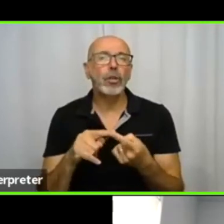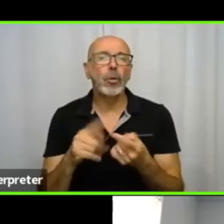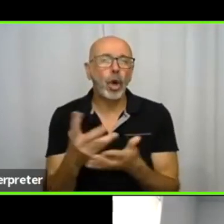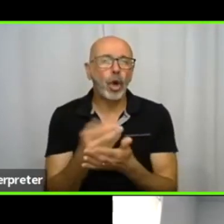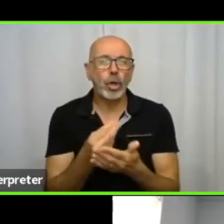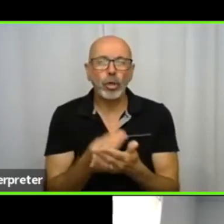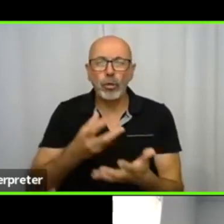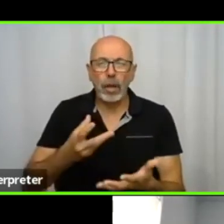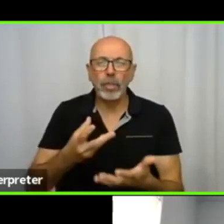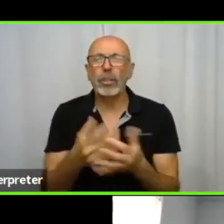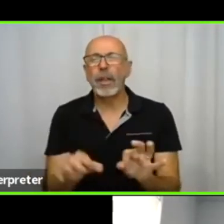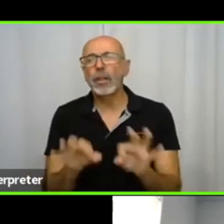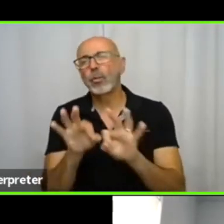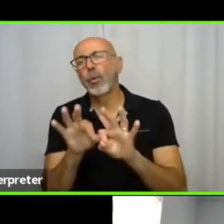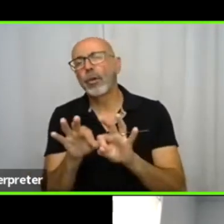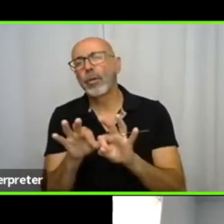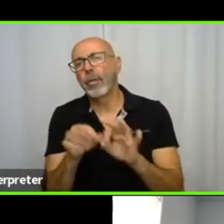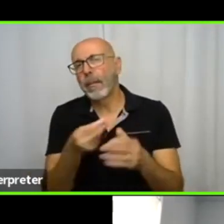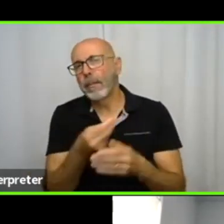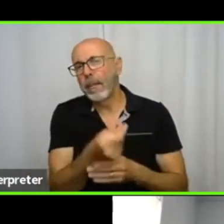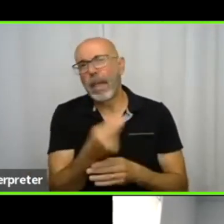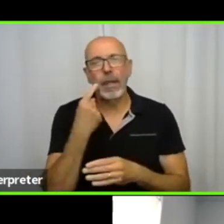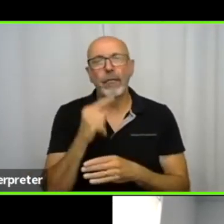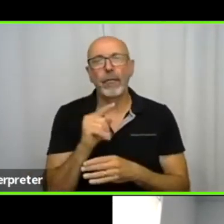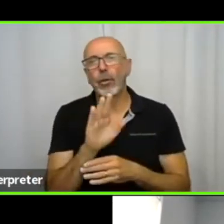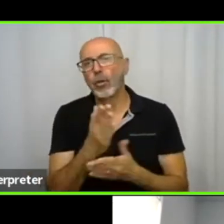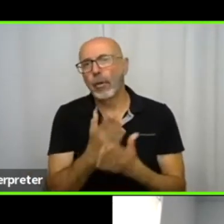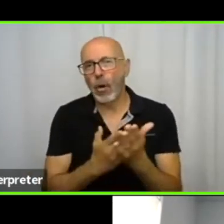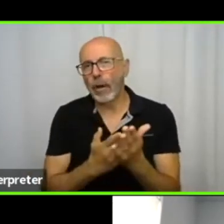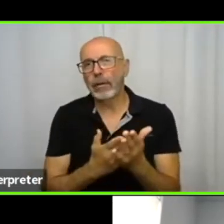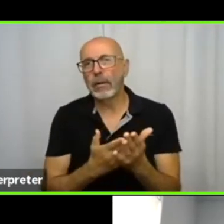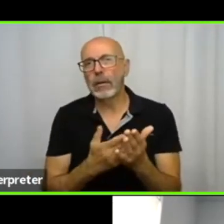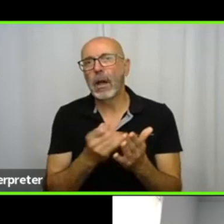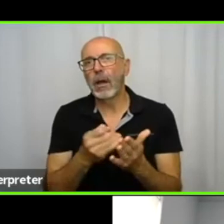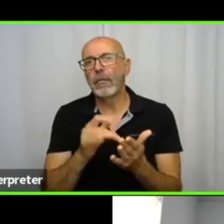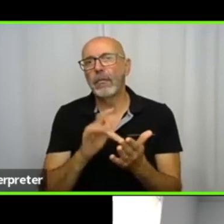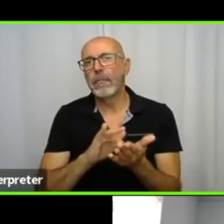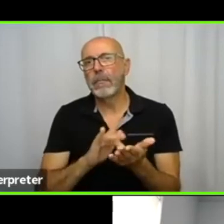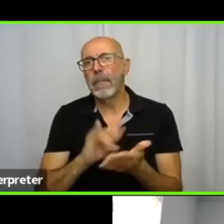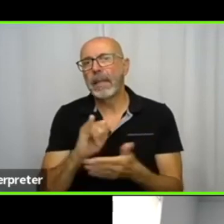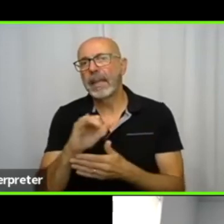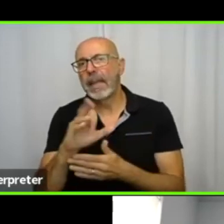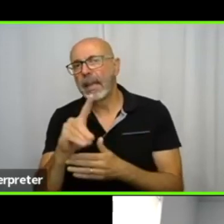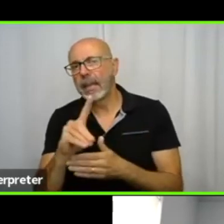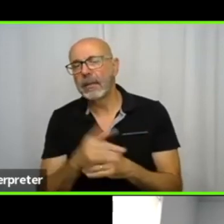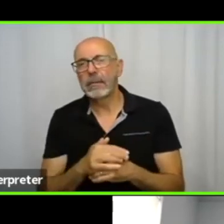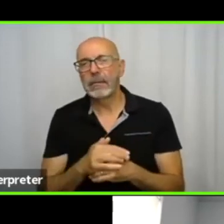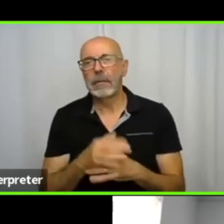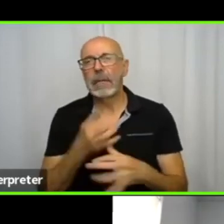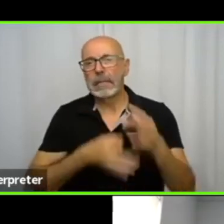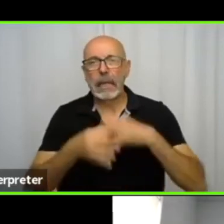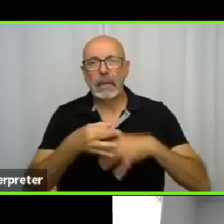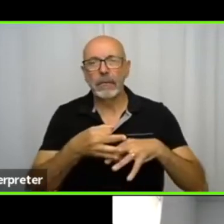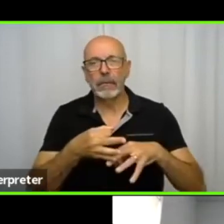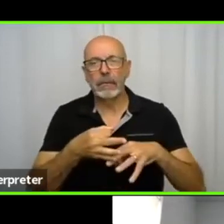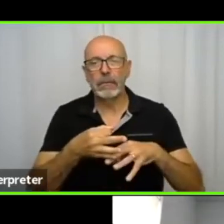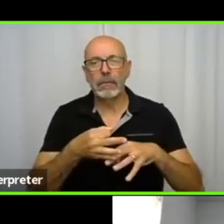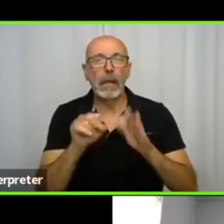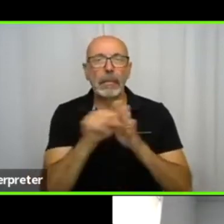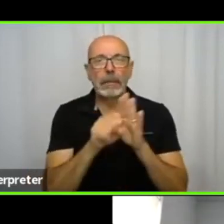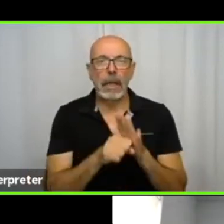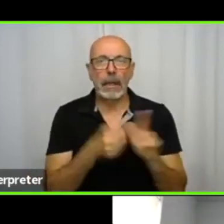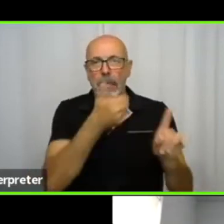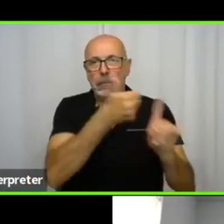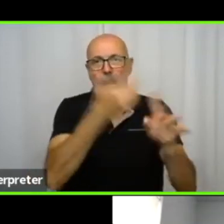to make it worth paying for your part of Medicaid anymore, rather than the state arbitrarily imposing that